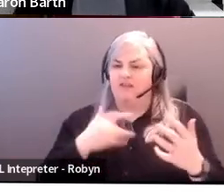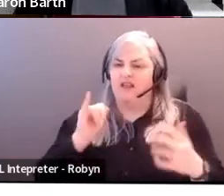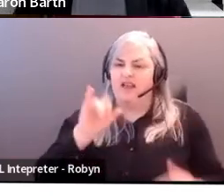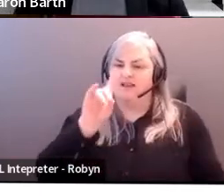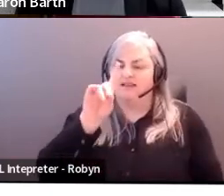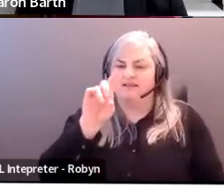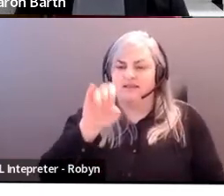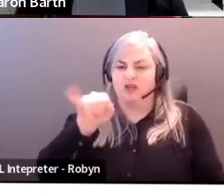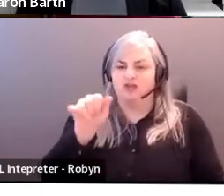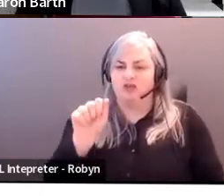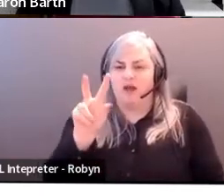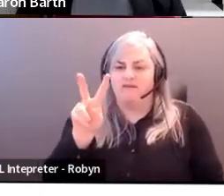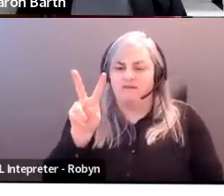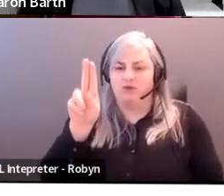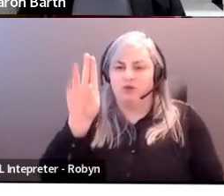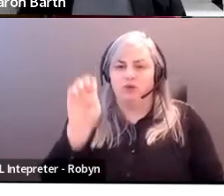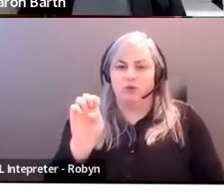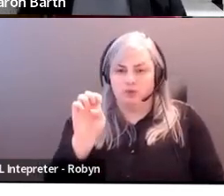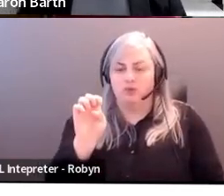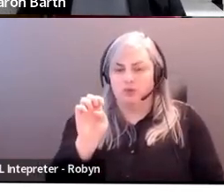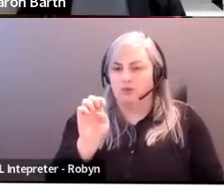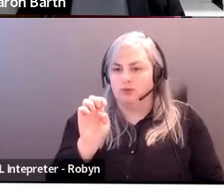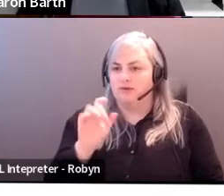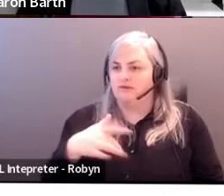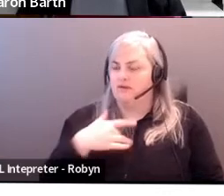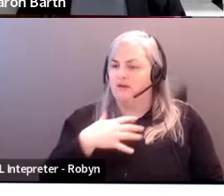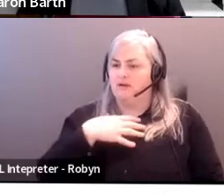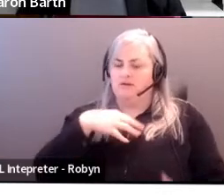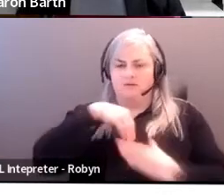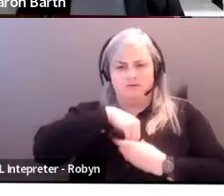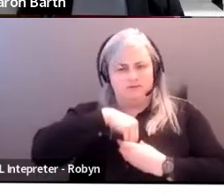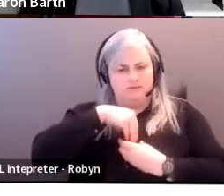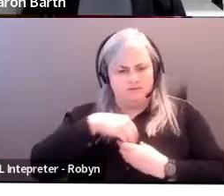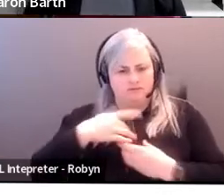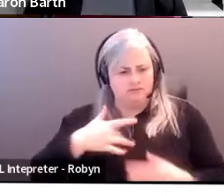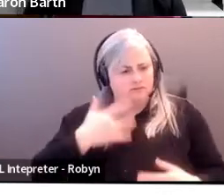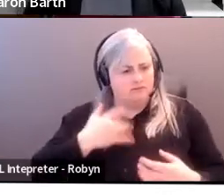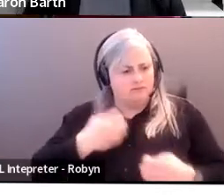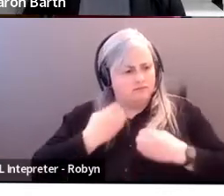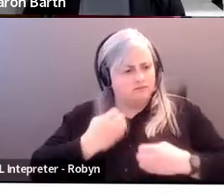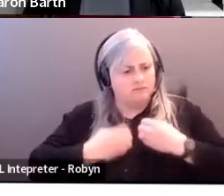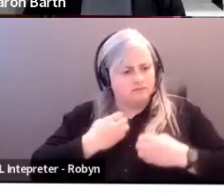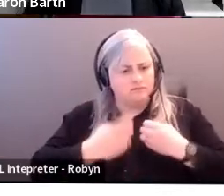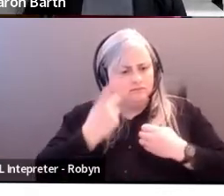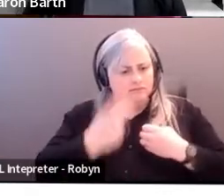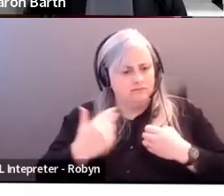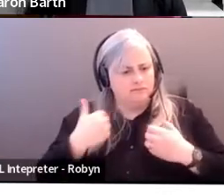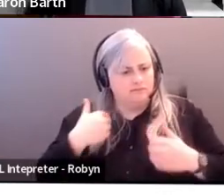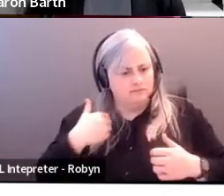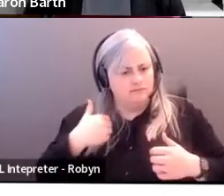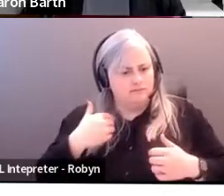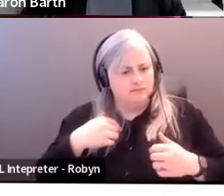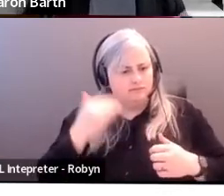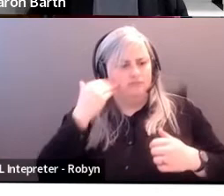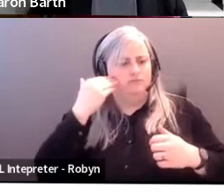deja vu. You get that kind of really visceral physical response that you've seen this before and you know what to